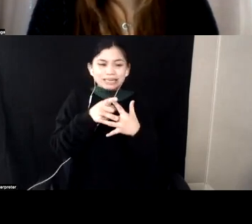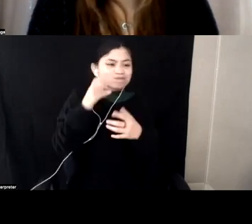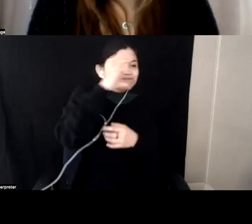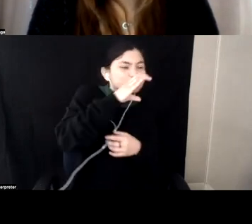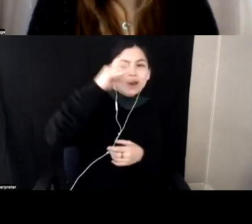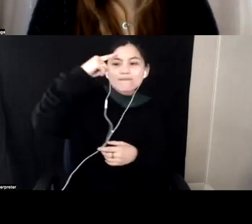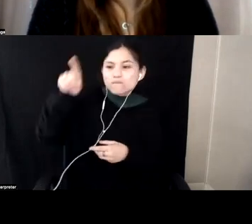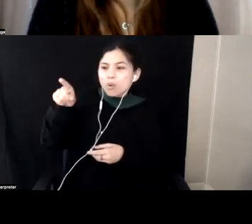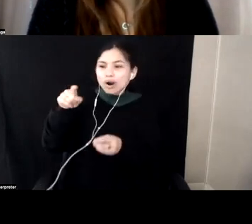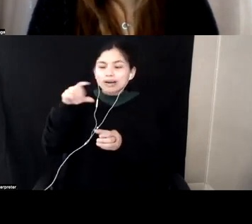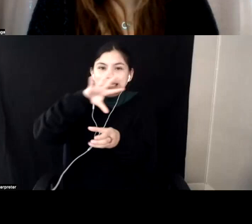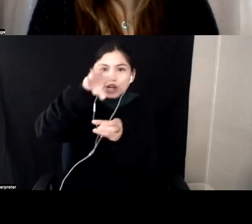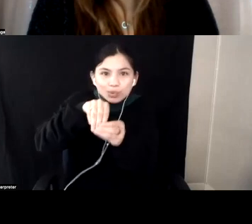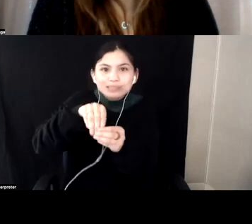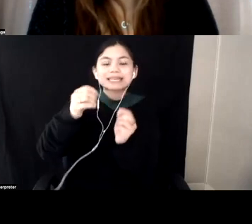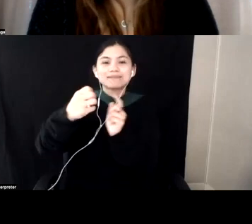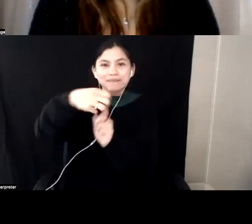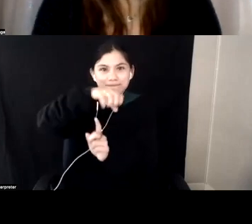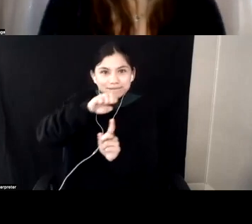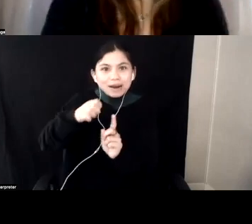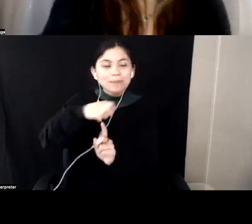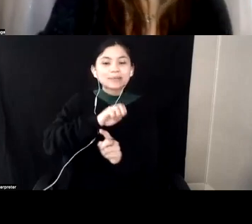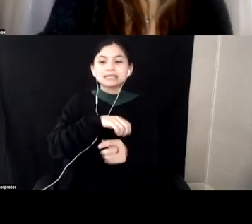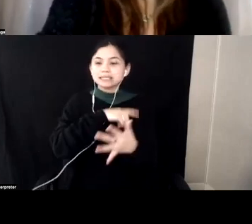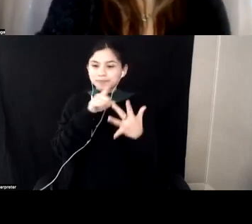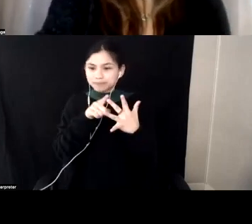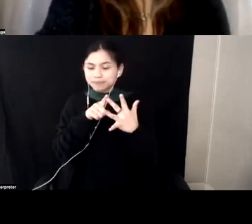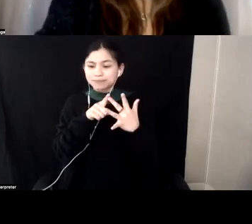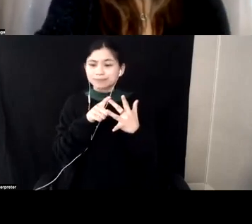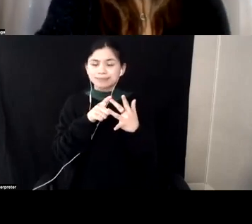Stay informed about resource and policies.